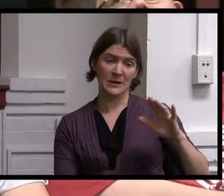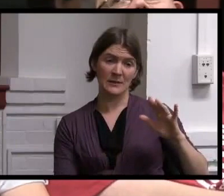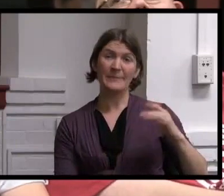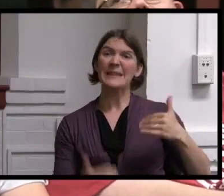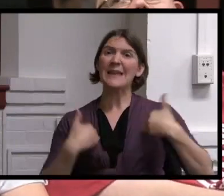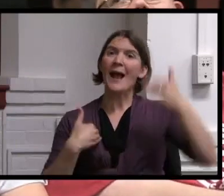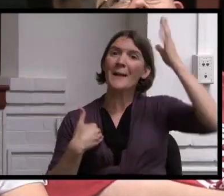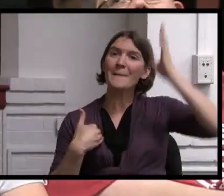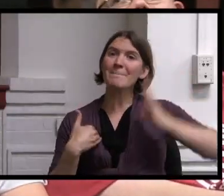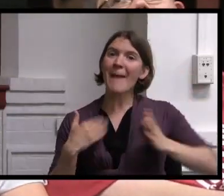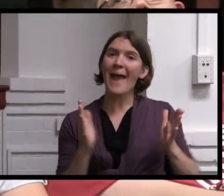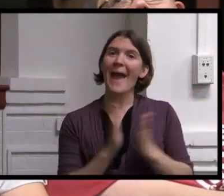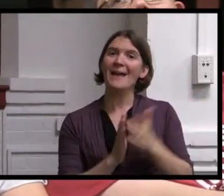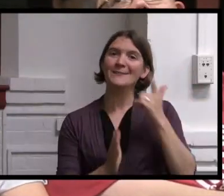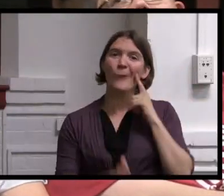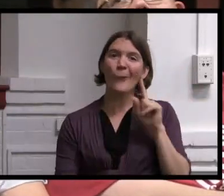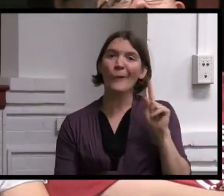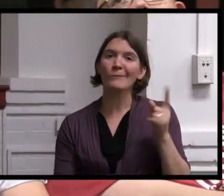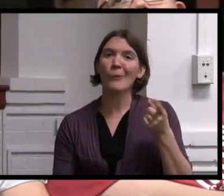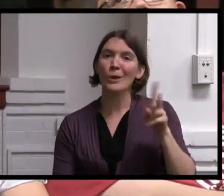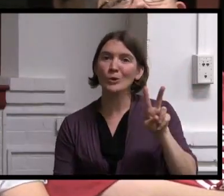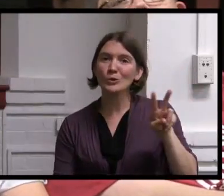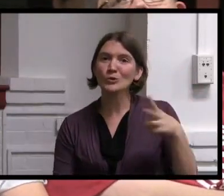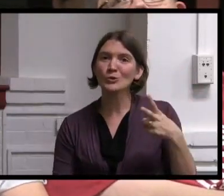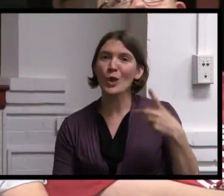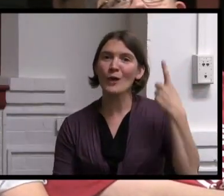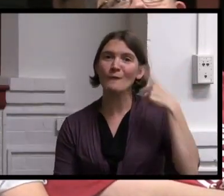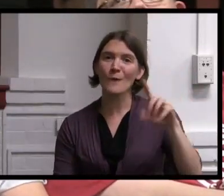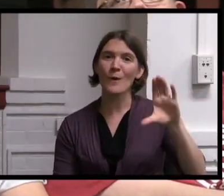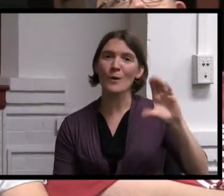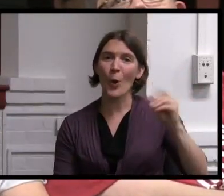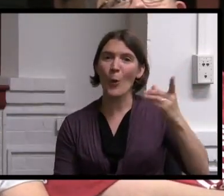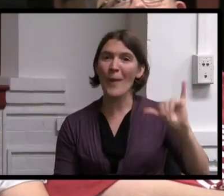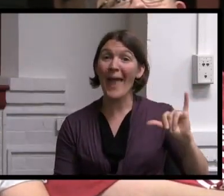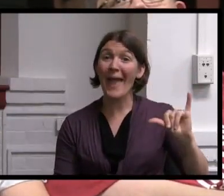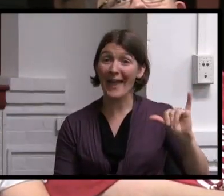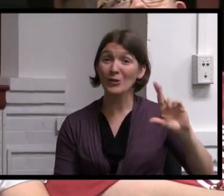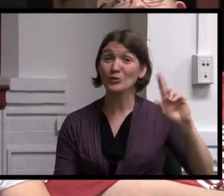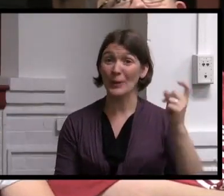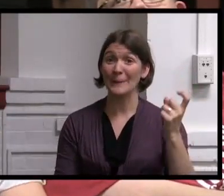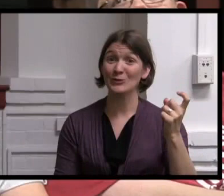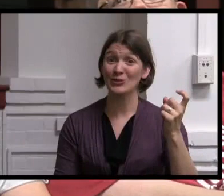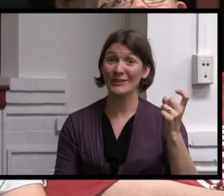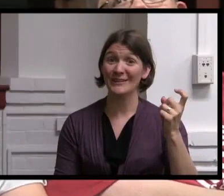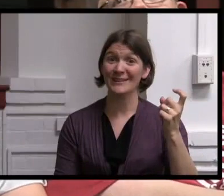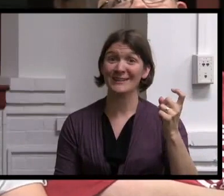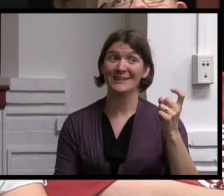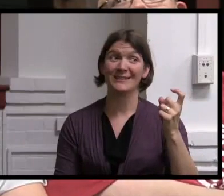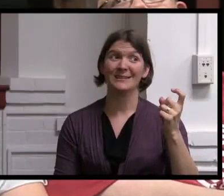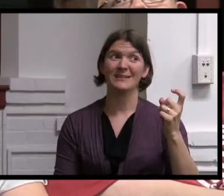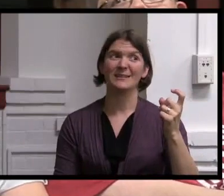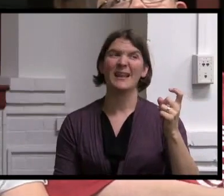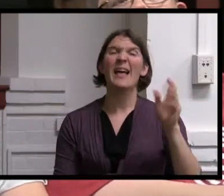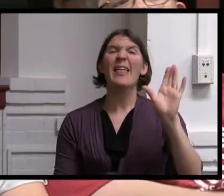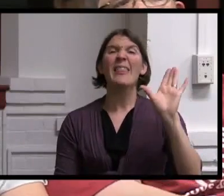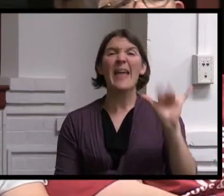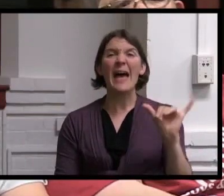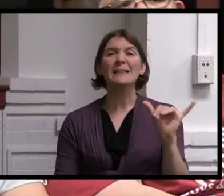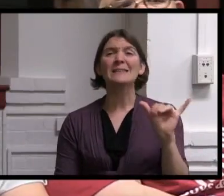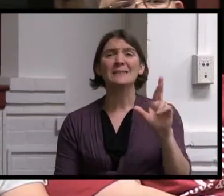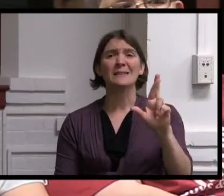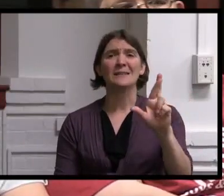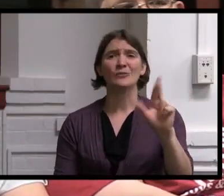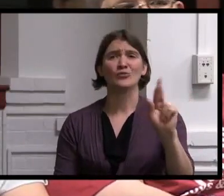the young man who asked him for a couple of bucks for to help him get a prescription, those are minority